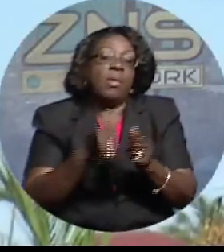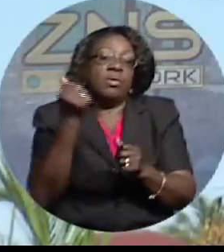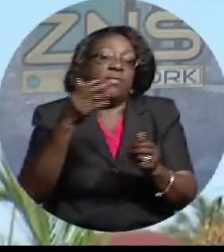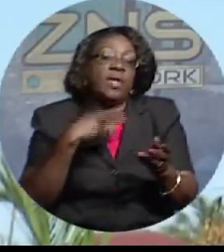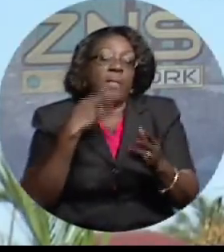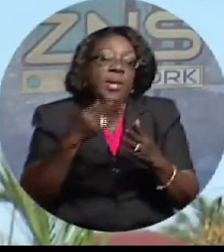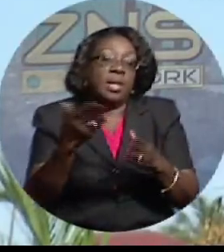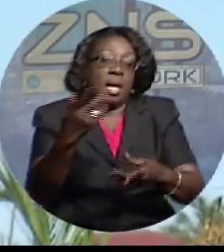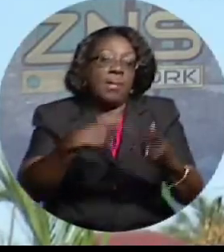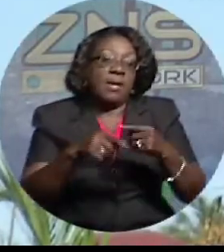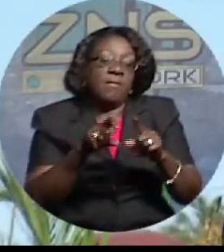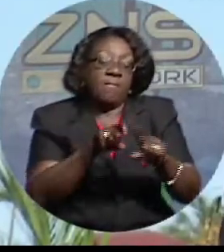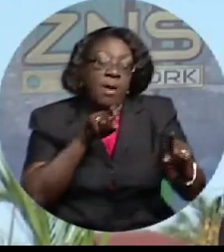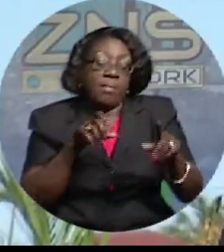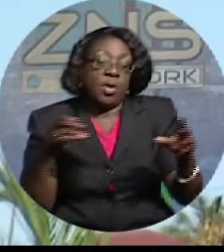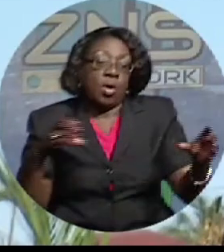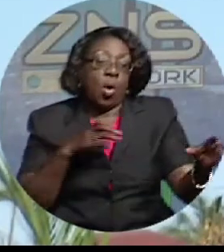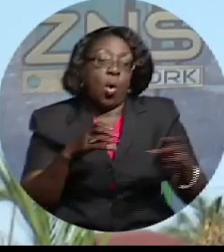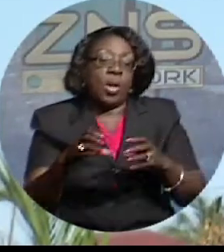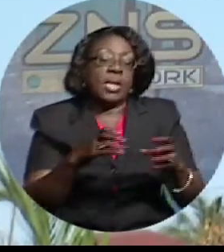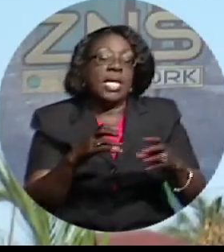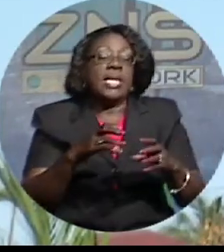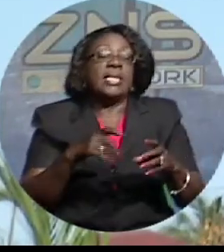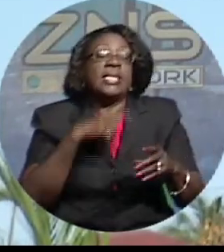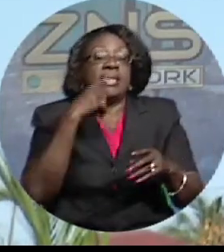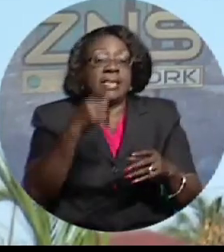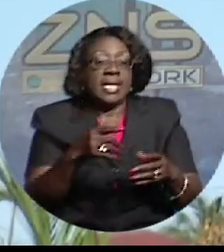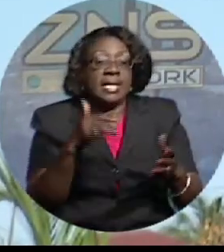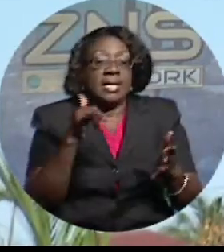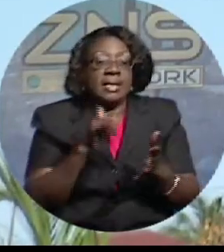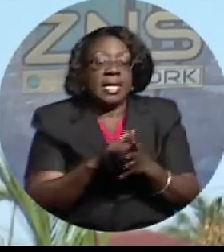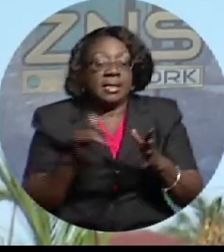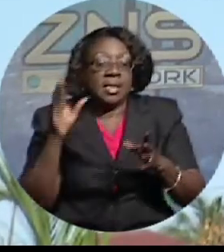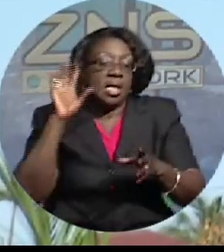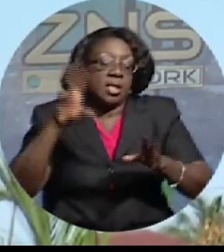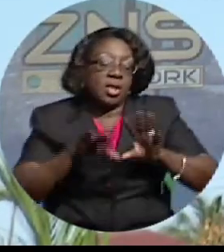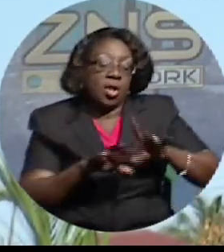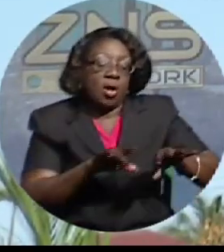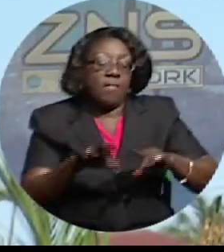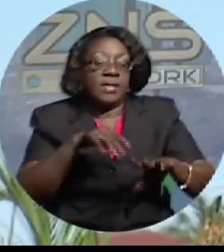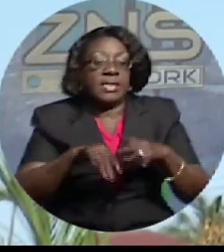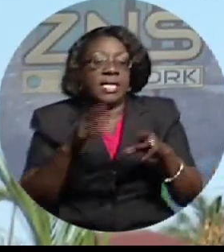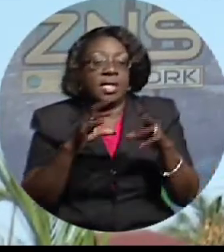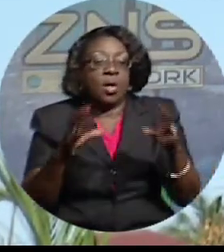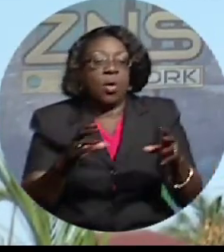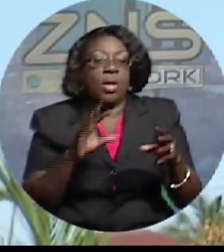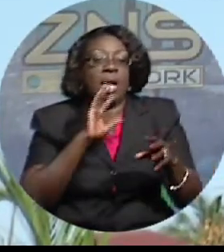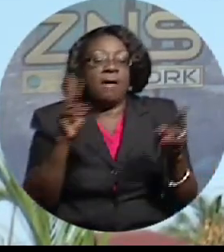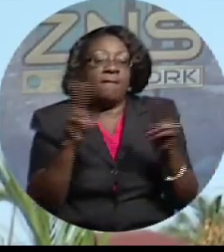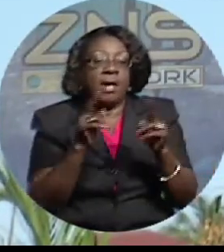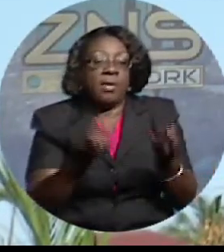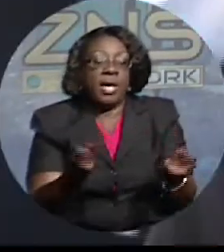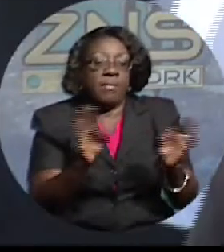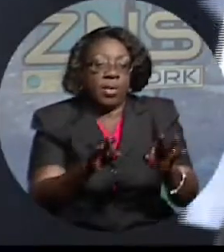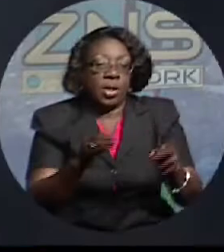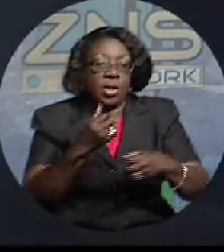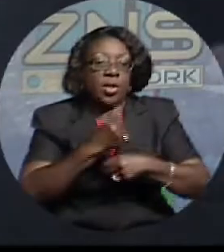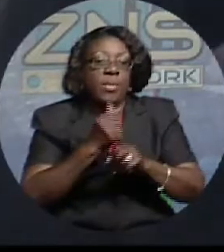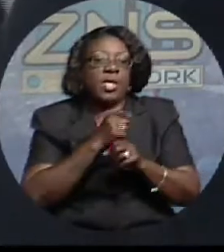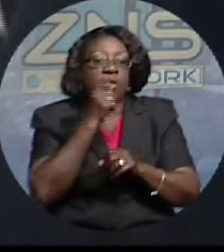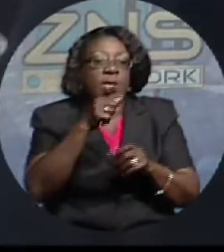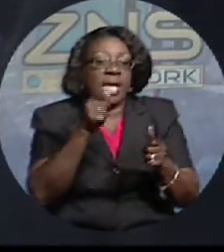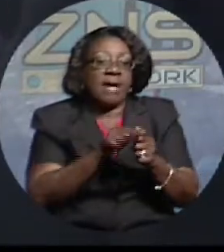from the Magistrate Court, these lawyers say court stenographers are very important to ensure that every person gets a fair trial. The real